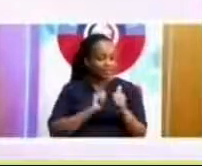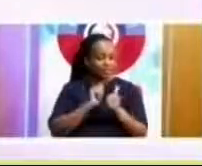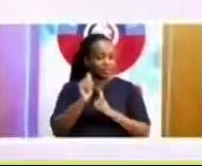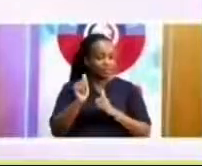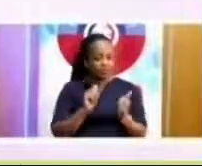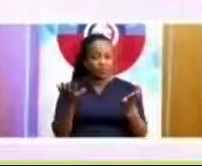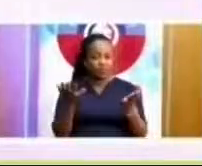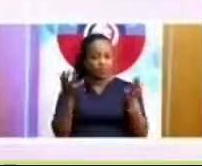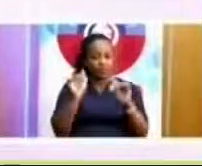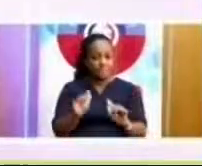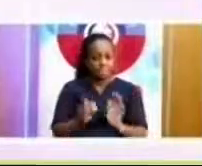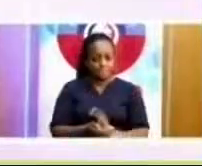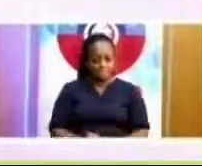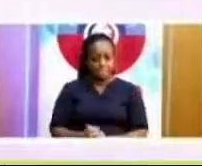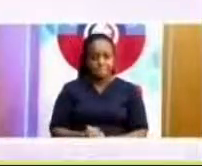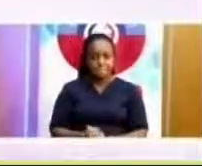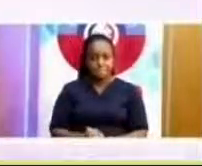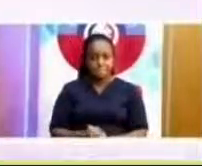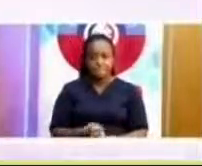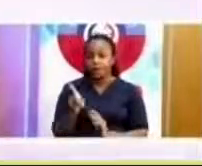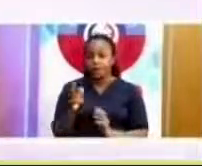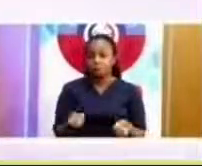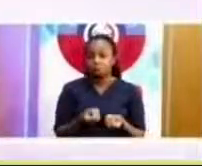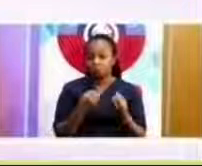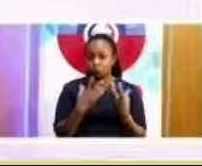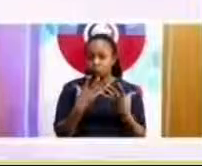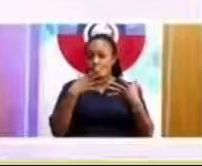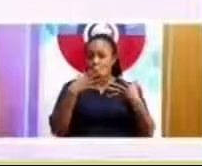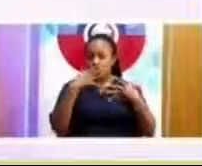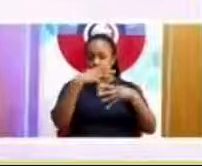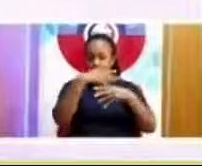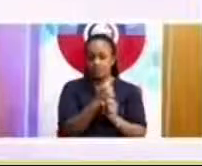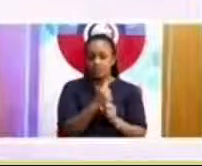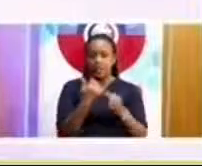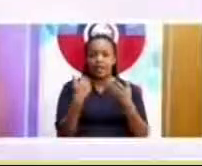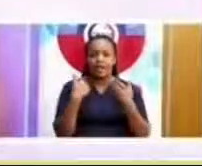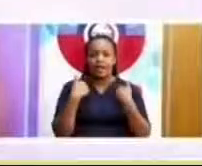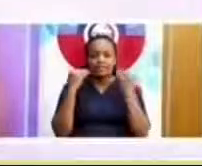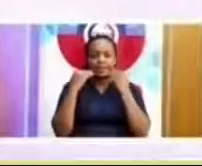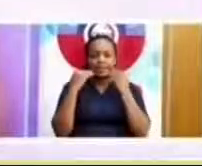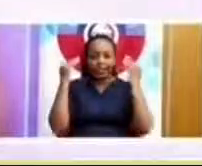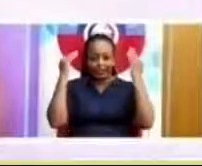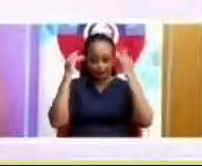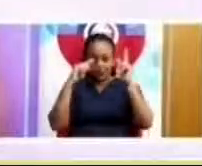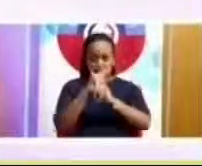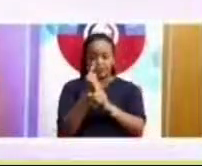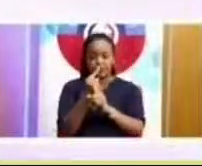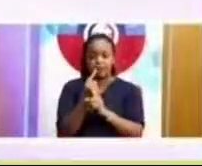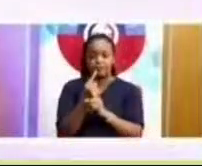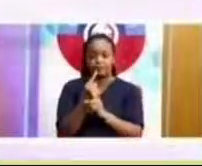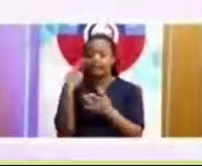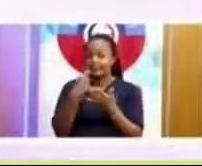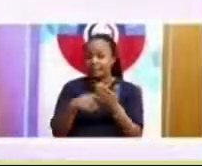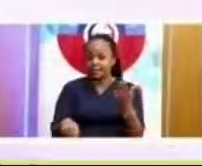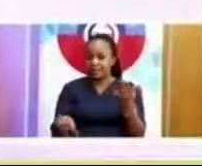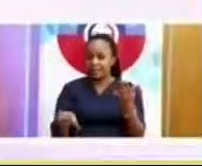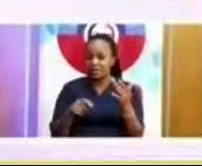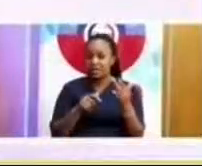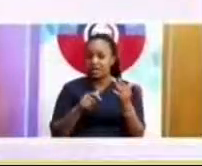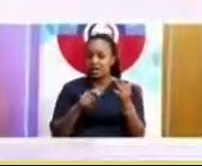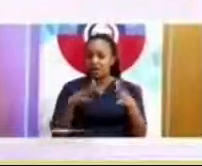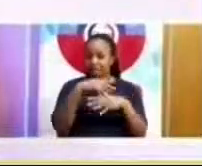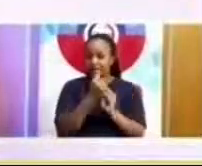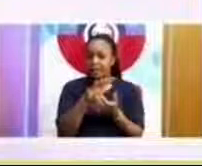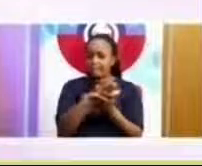this is a multilateral organization. It comprises heads of African revenue administrations, and this organization is based